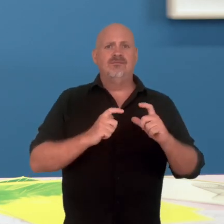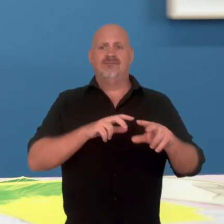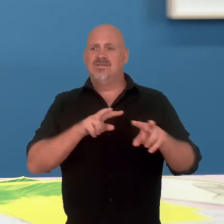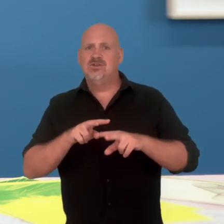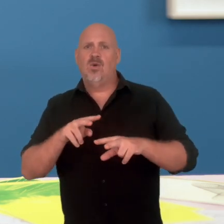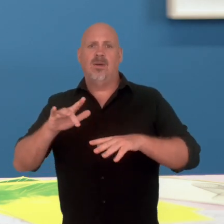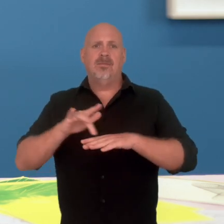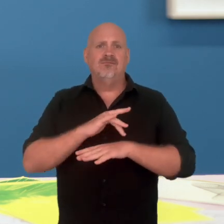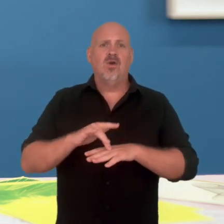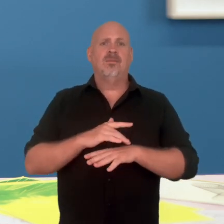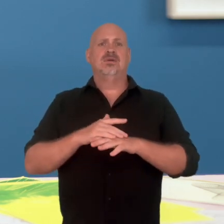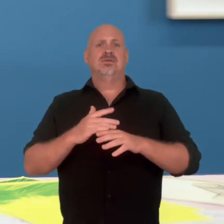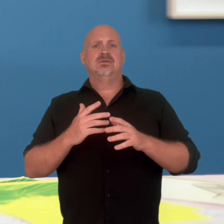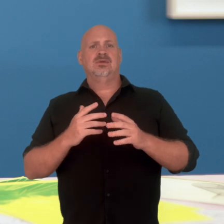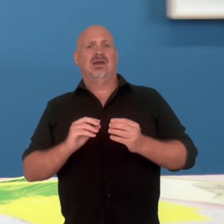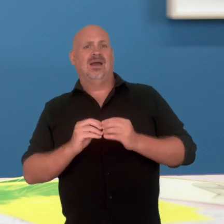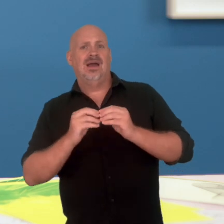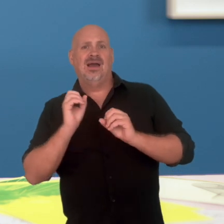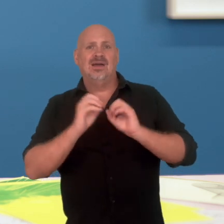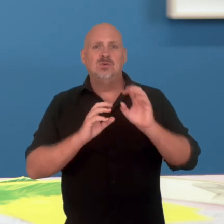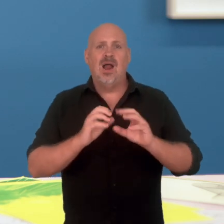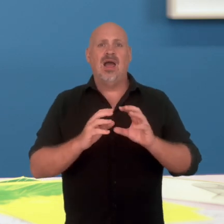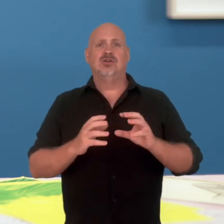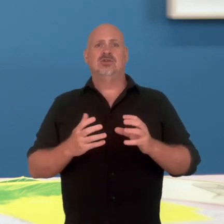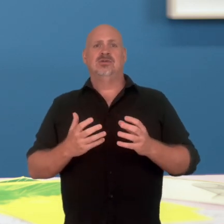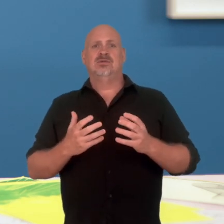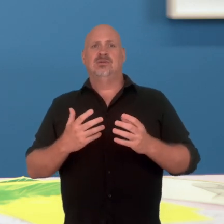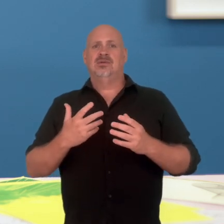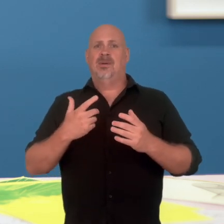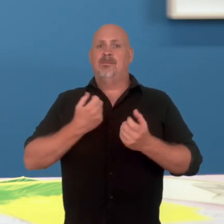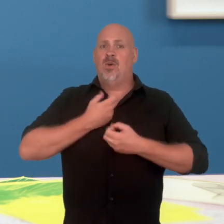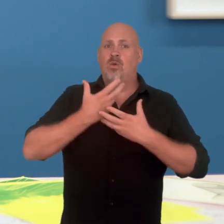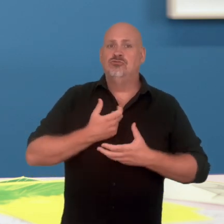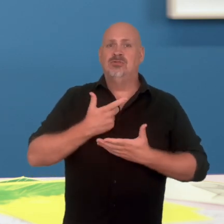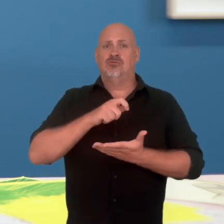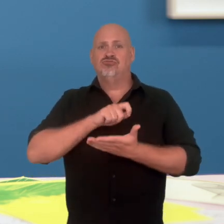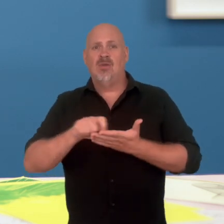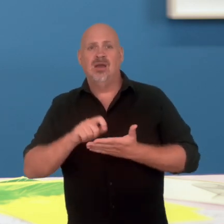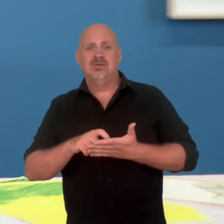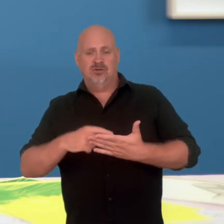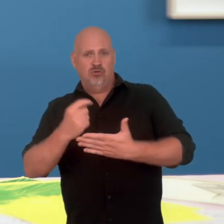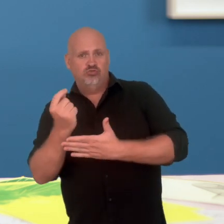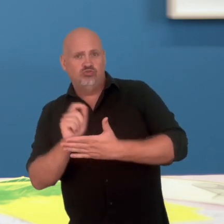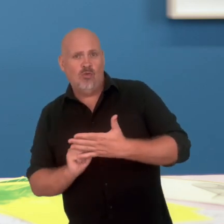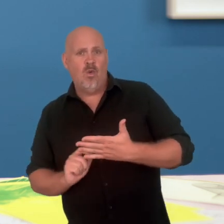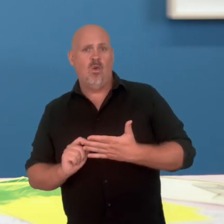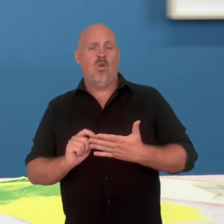to installations, working with sound, even poetry, writing, and drawing like